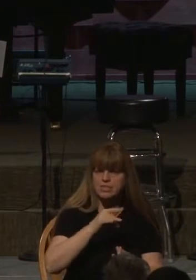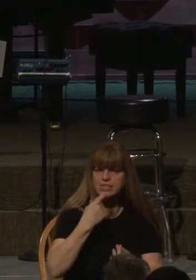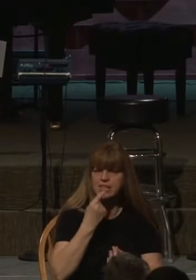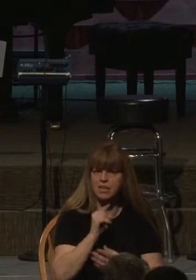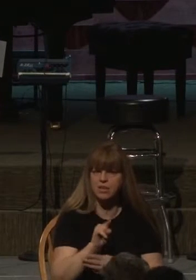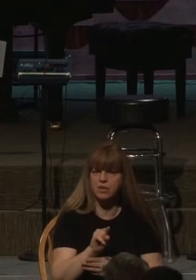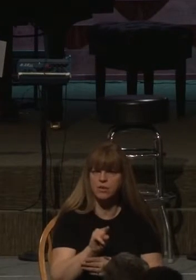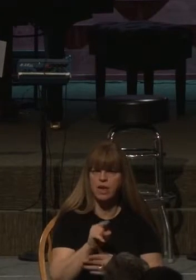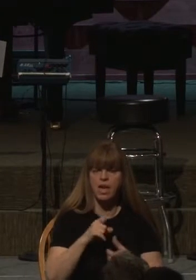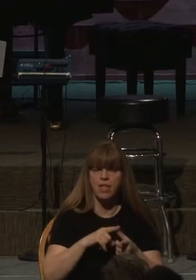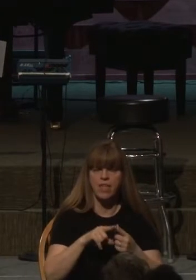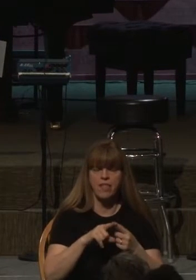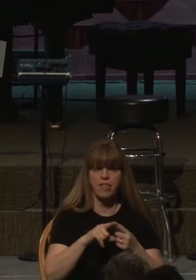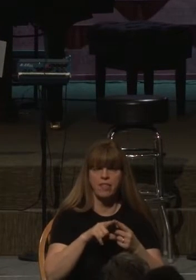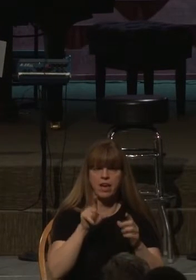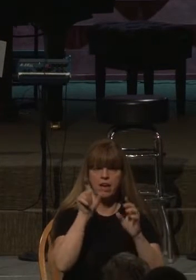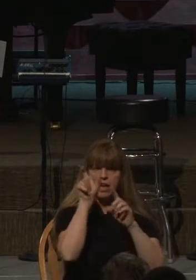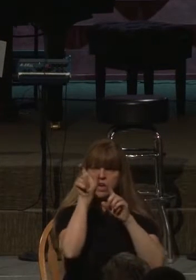connection cards.